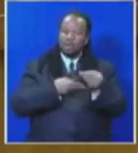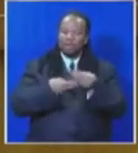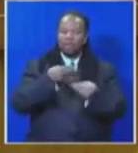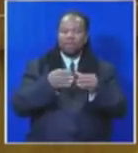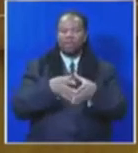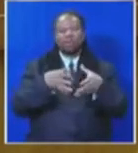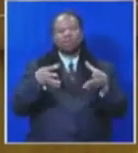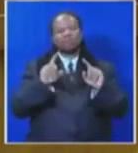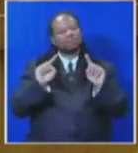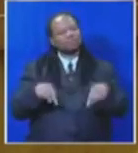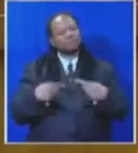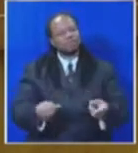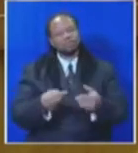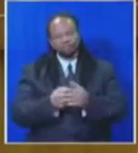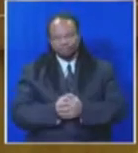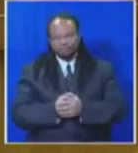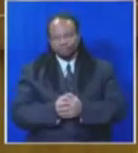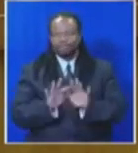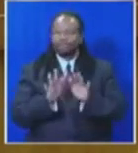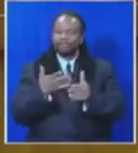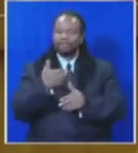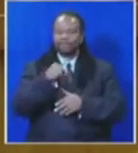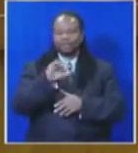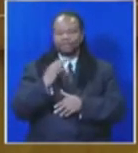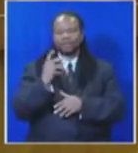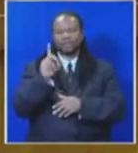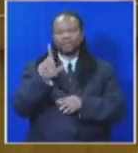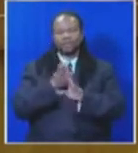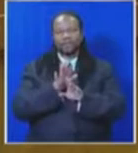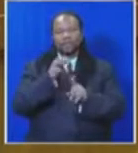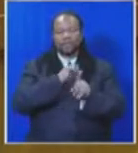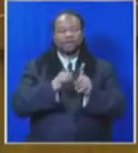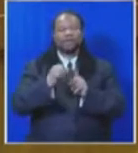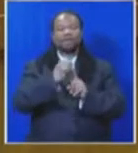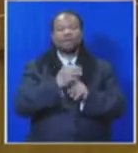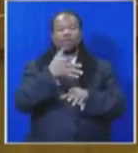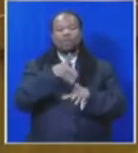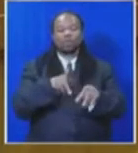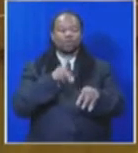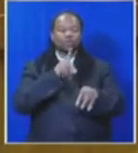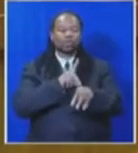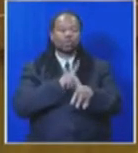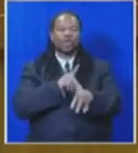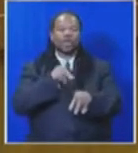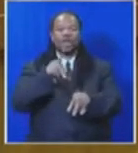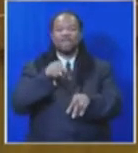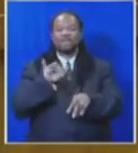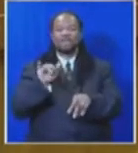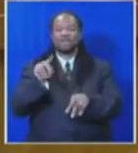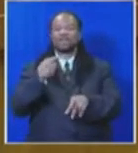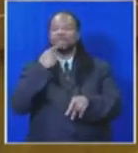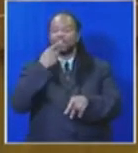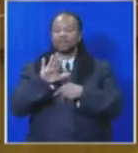virtually impossible. On this topic, the ACDP notes that environmental sociologist Dr. David Figg has described South